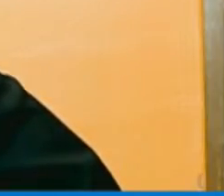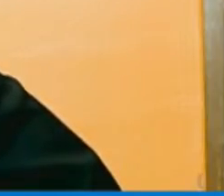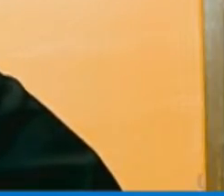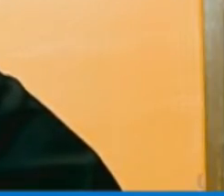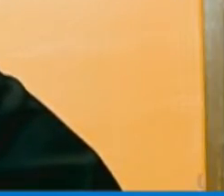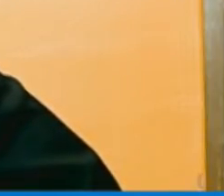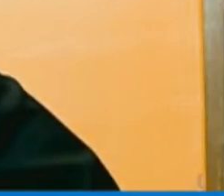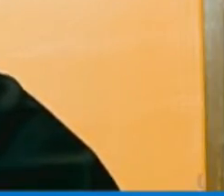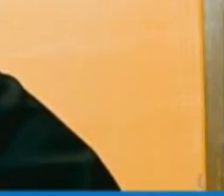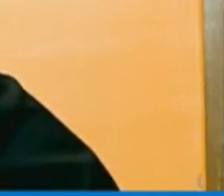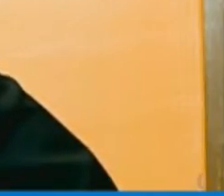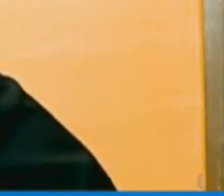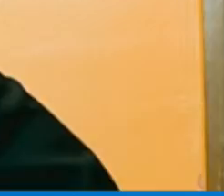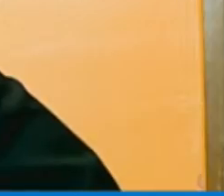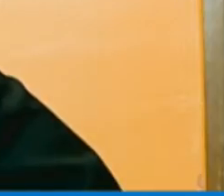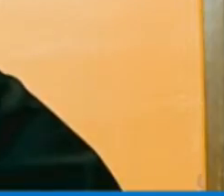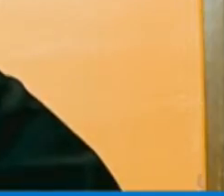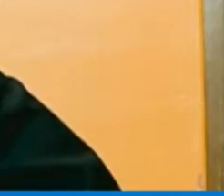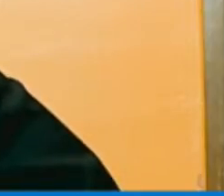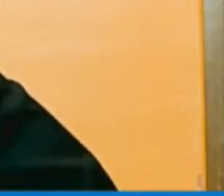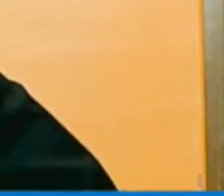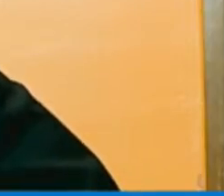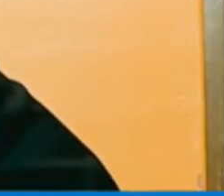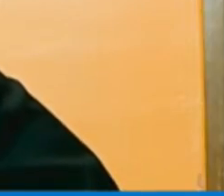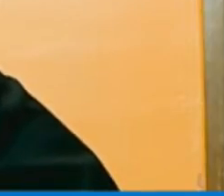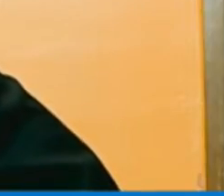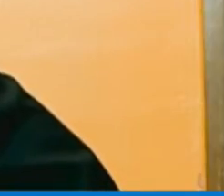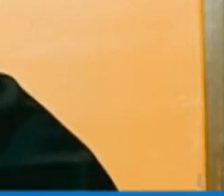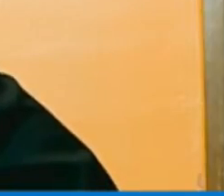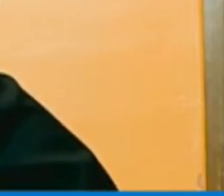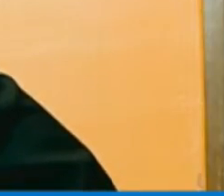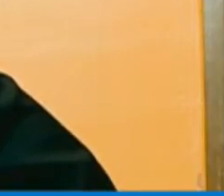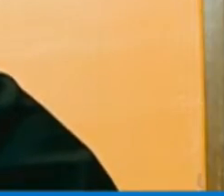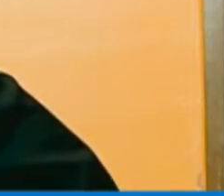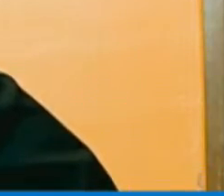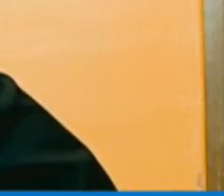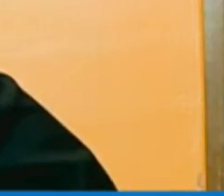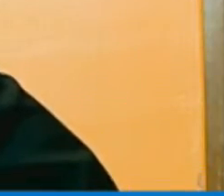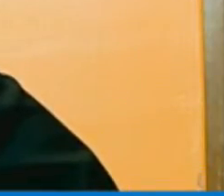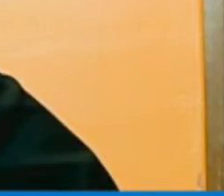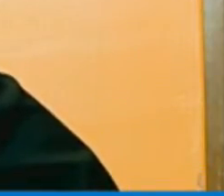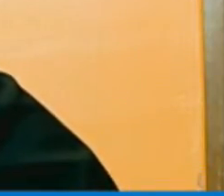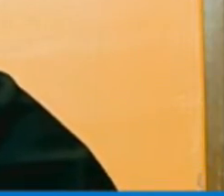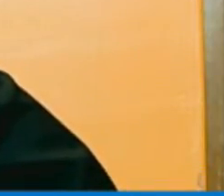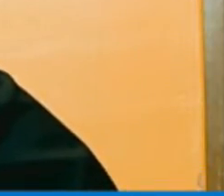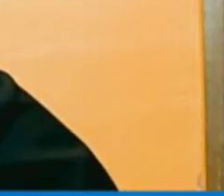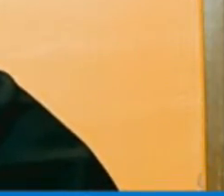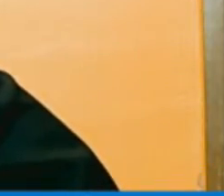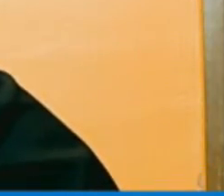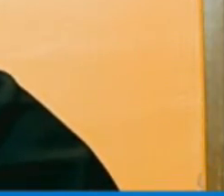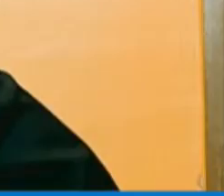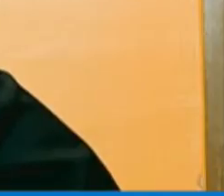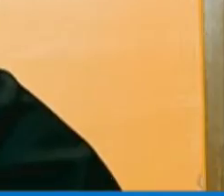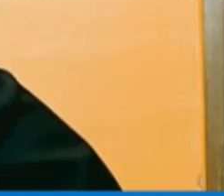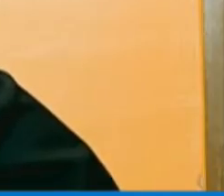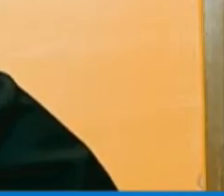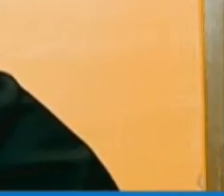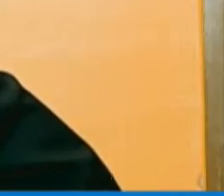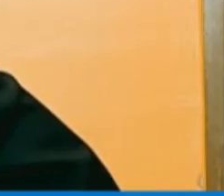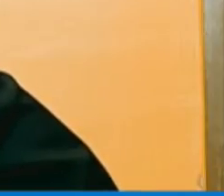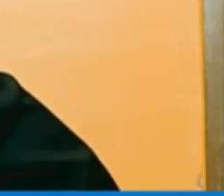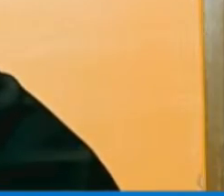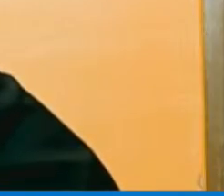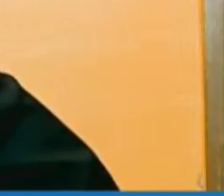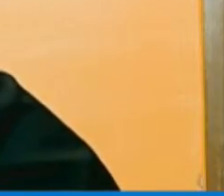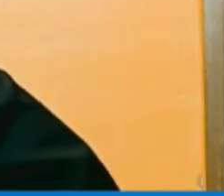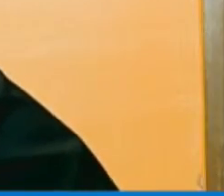of helping to rearrange and to work with the customers one-on-one and look at the various needs, so that where we need to do a